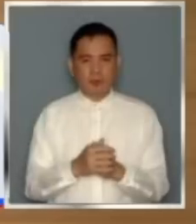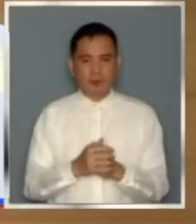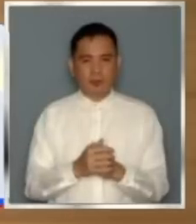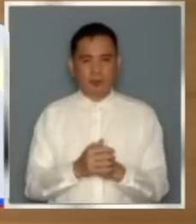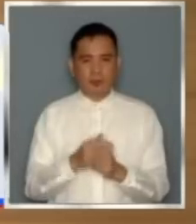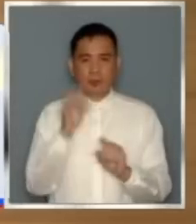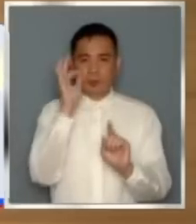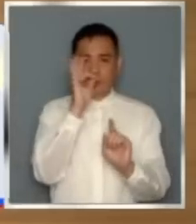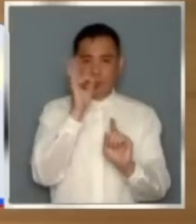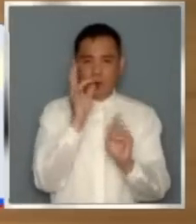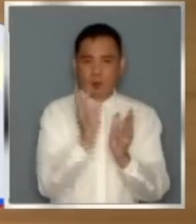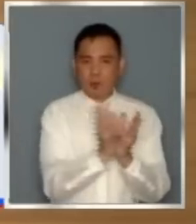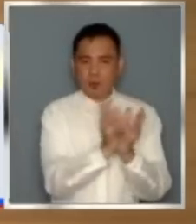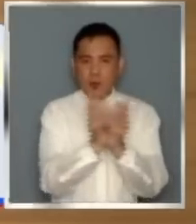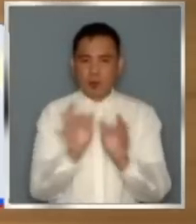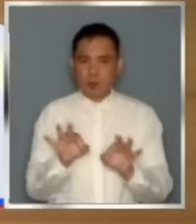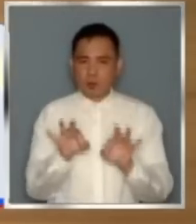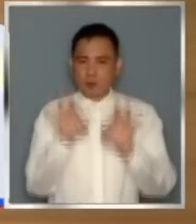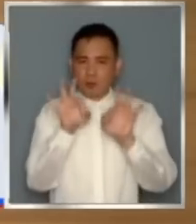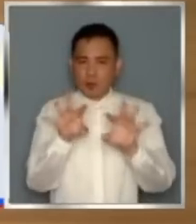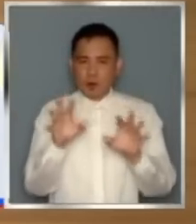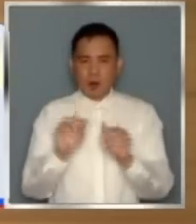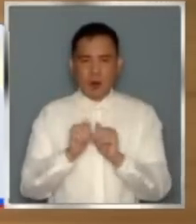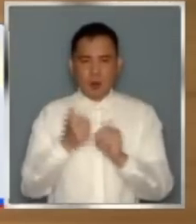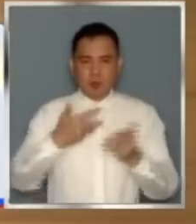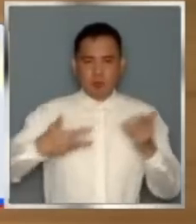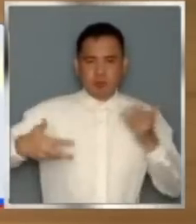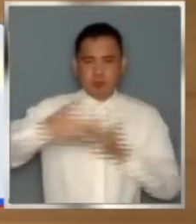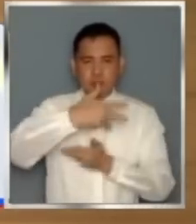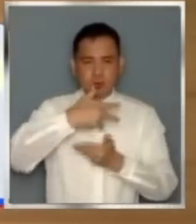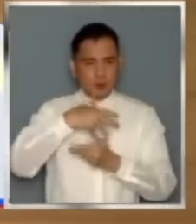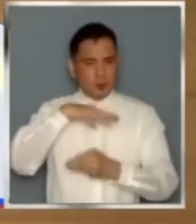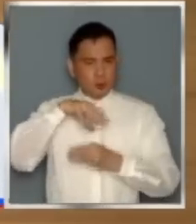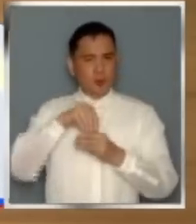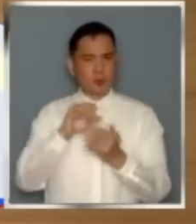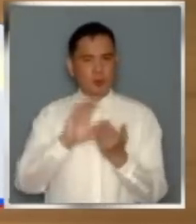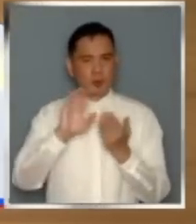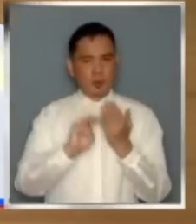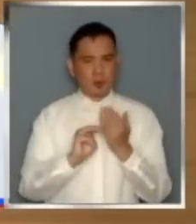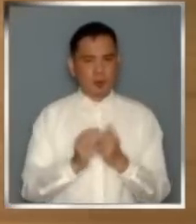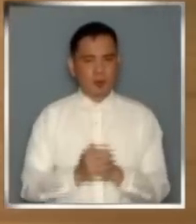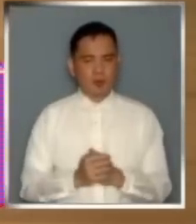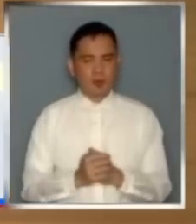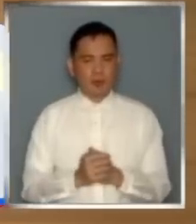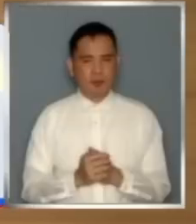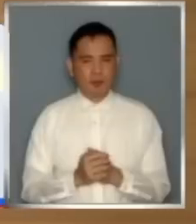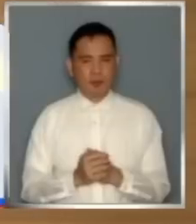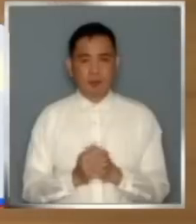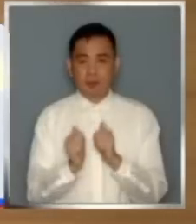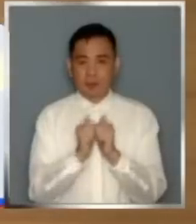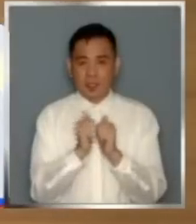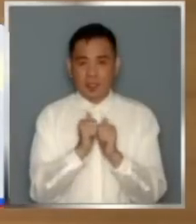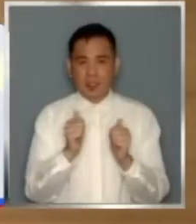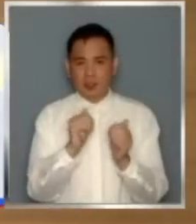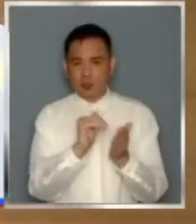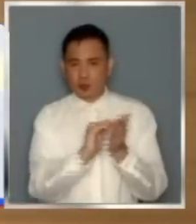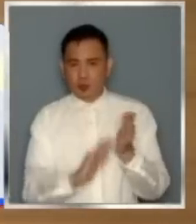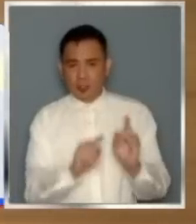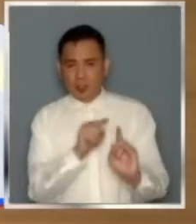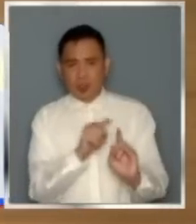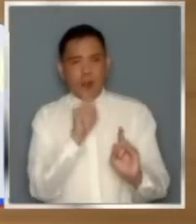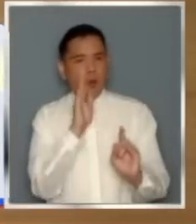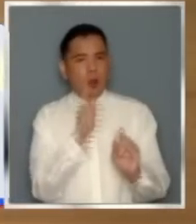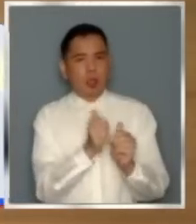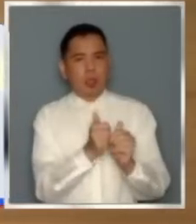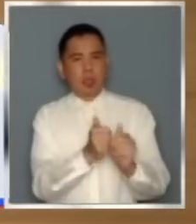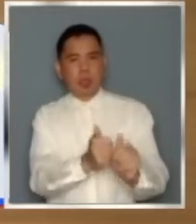integrated into our curriculum. We continue to exhaust all efforts to keep our young people away from the sinister influences